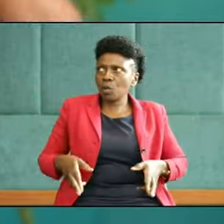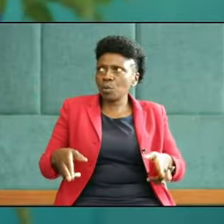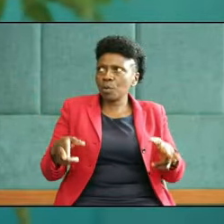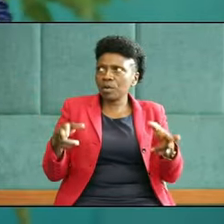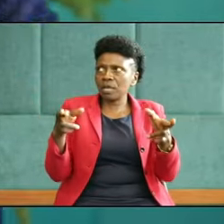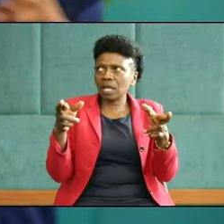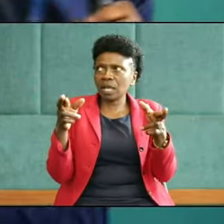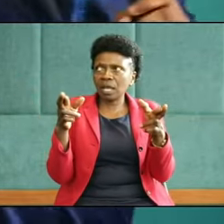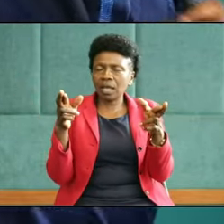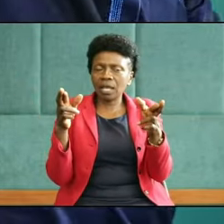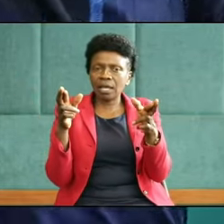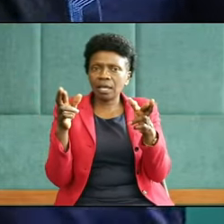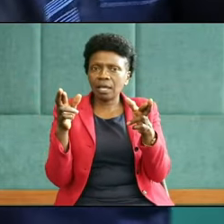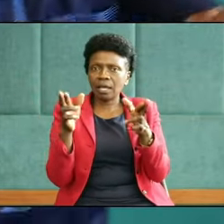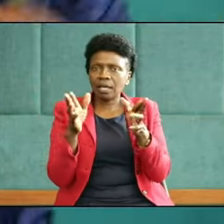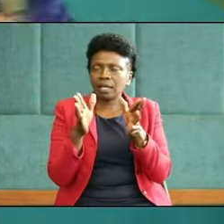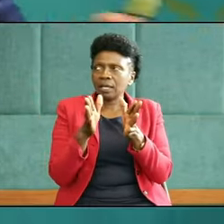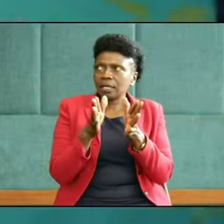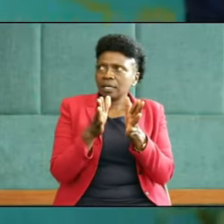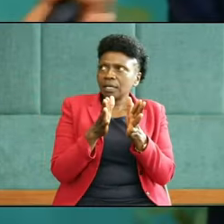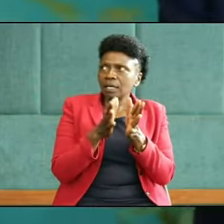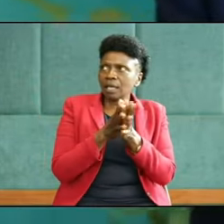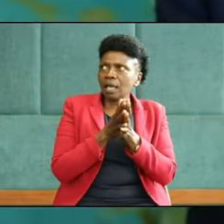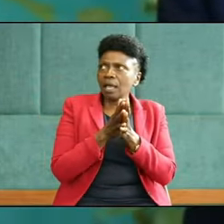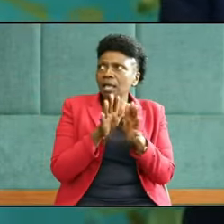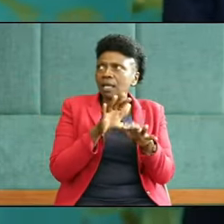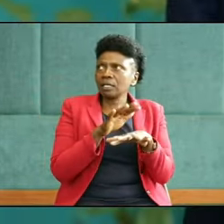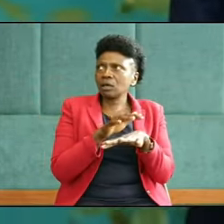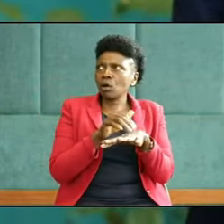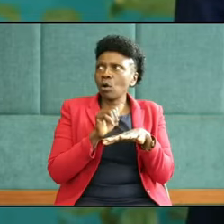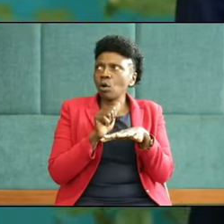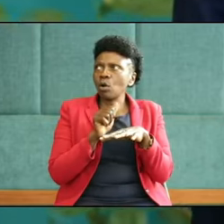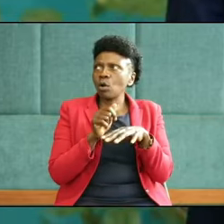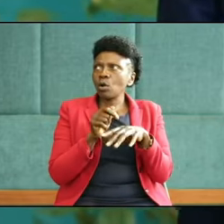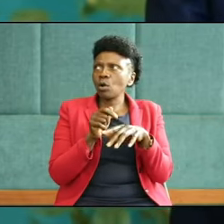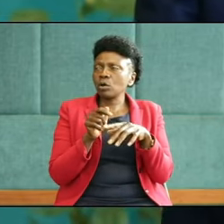Please, just come and come. Those of you up there,